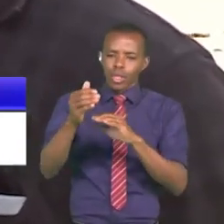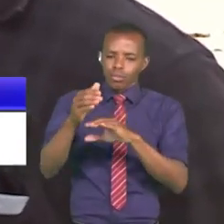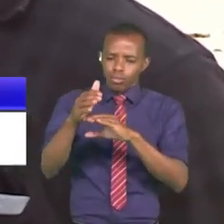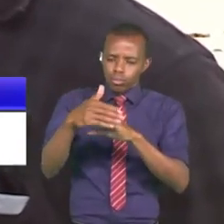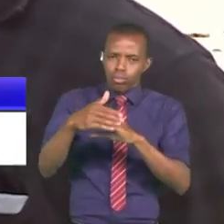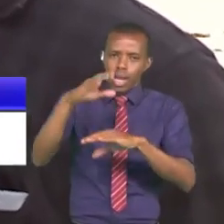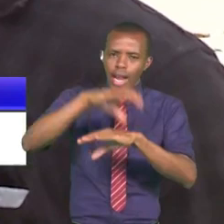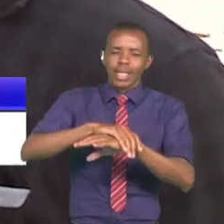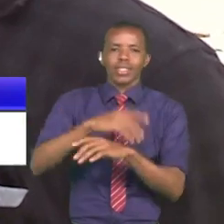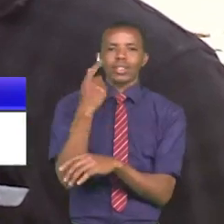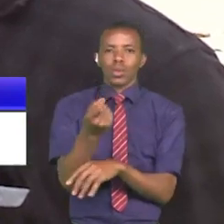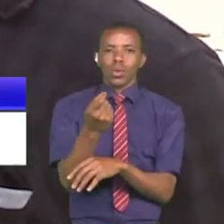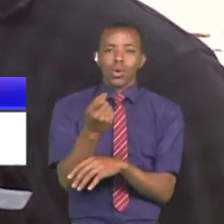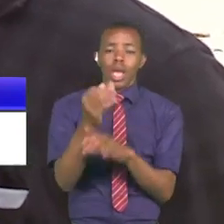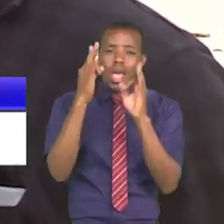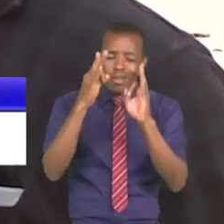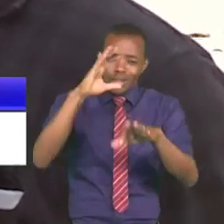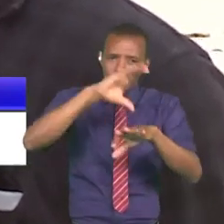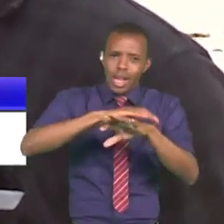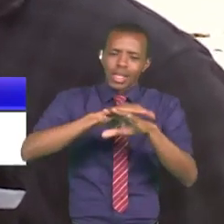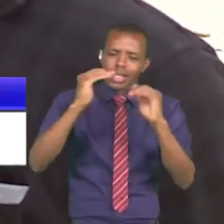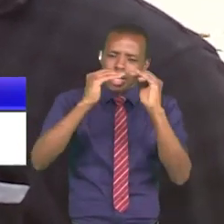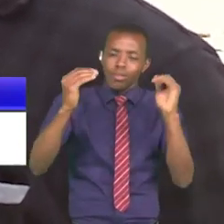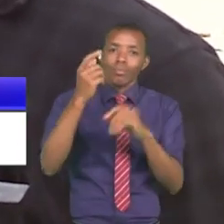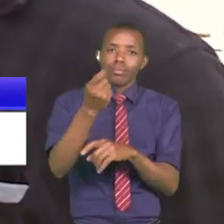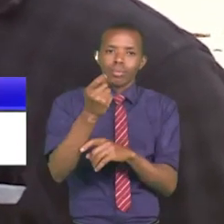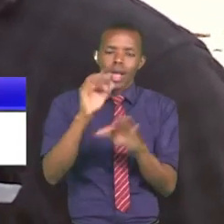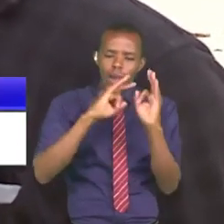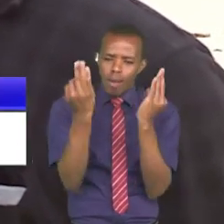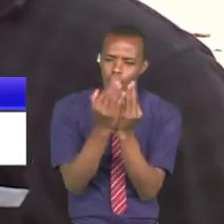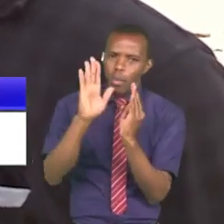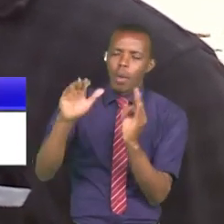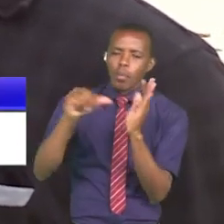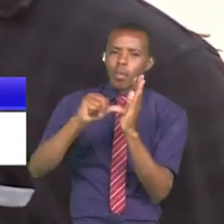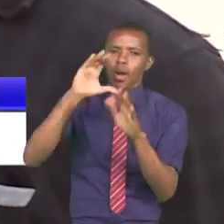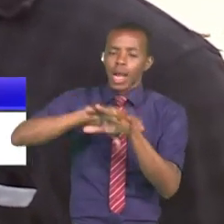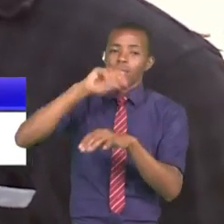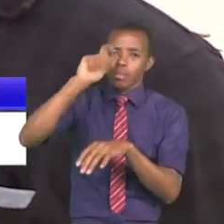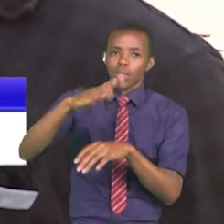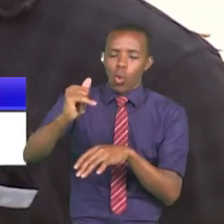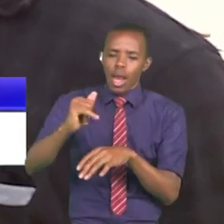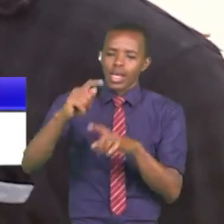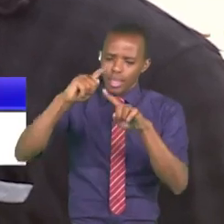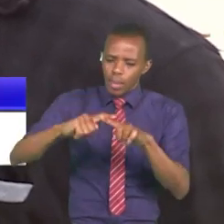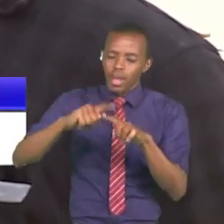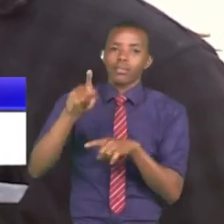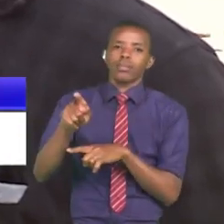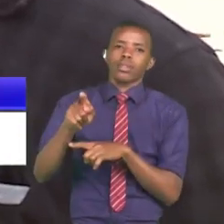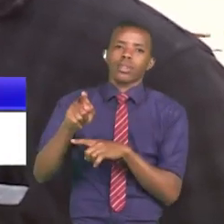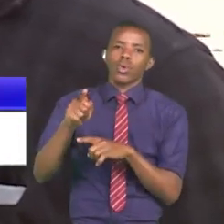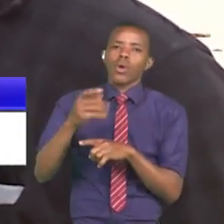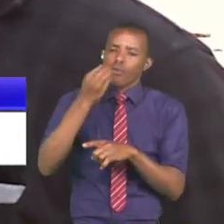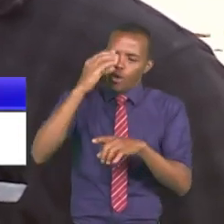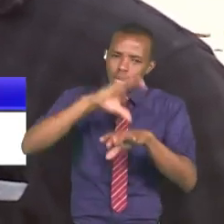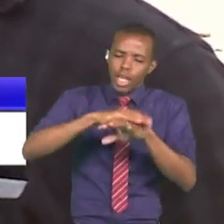kitakuwa ni kidogo. Ikiwa watakipata kicho kiwango ni kidogo, familia zao zitapata shida kwa sababu pale ndipo ambapo wametegemea kupata